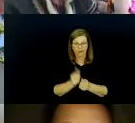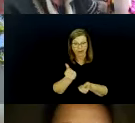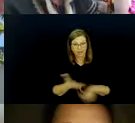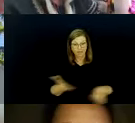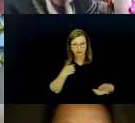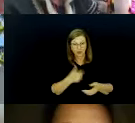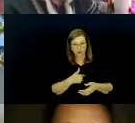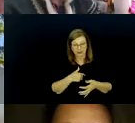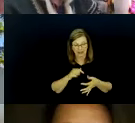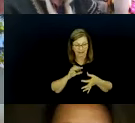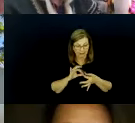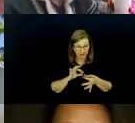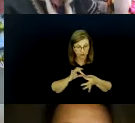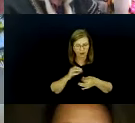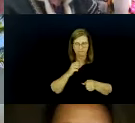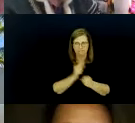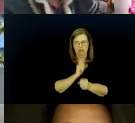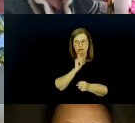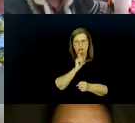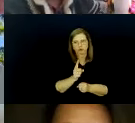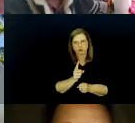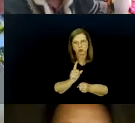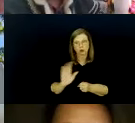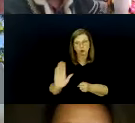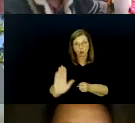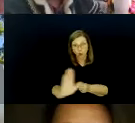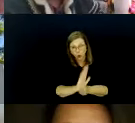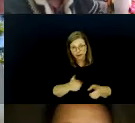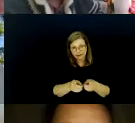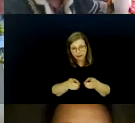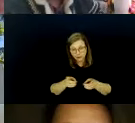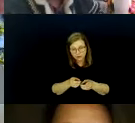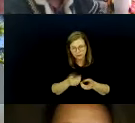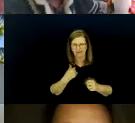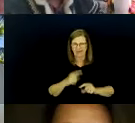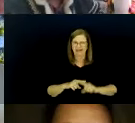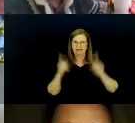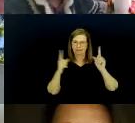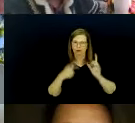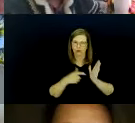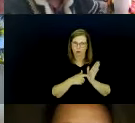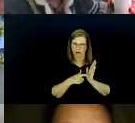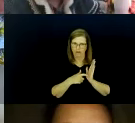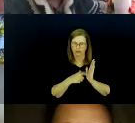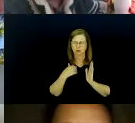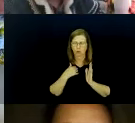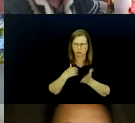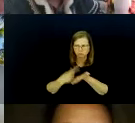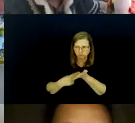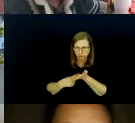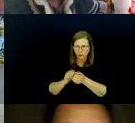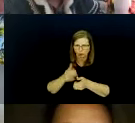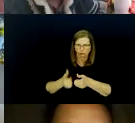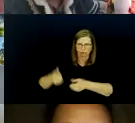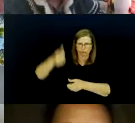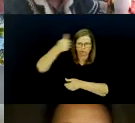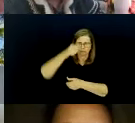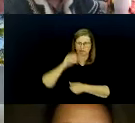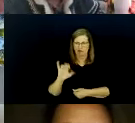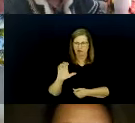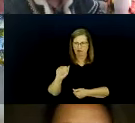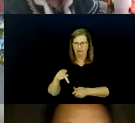mentioned, you want to make sure that your district may have different guidelines. So get with your administrator and your ICAP team